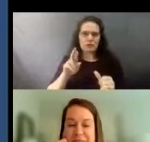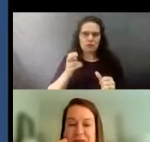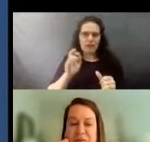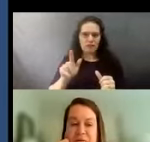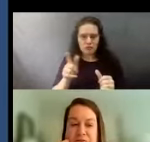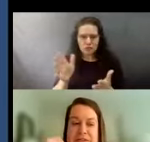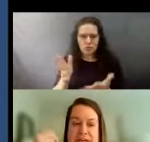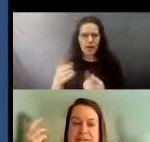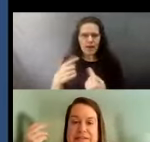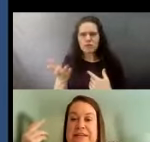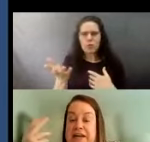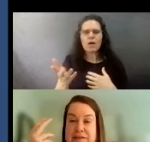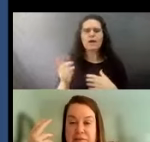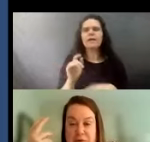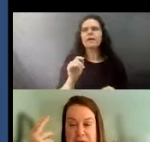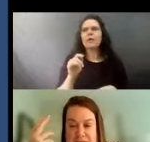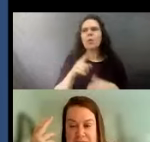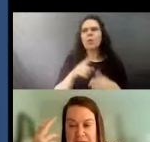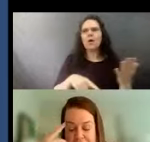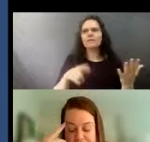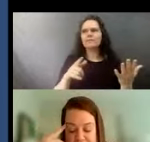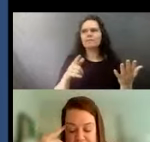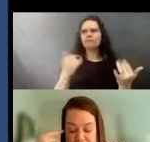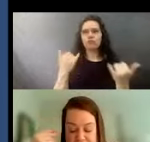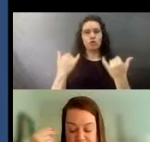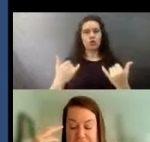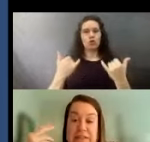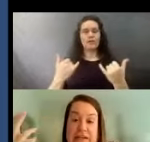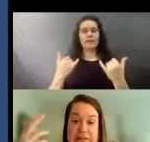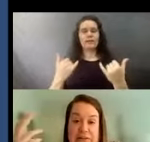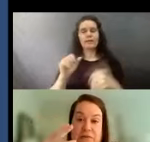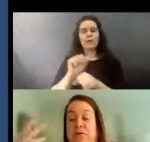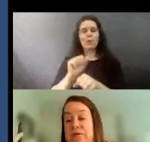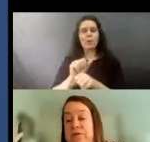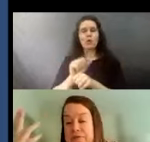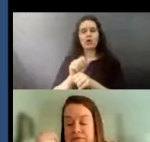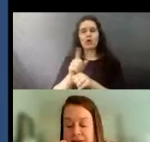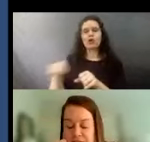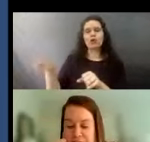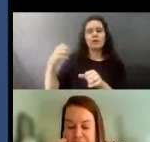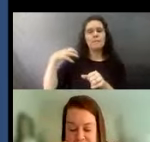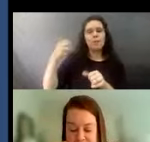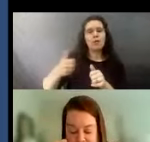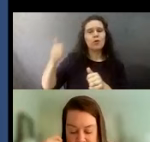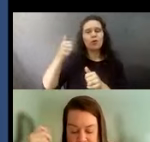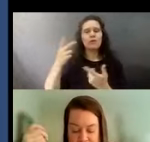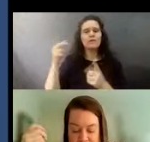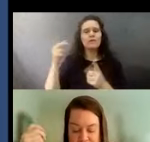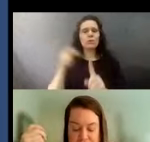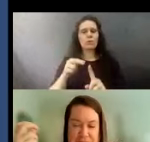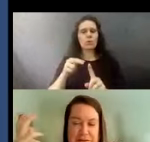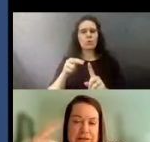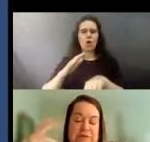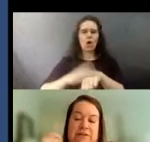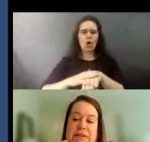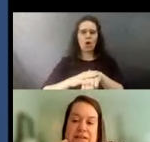here, what would you say is the status of workplace accommodations related to COVID or long COVID now, and